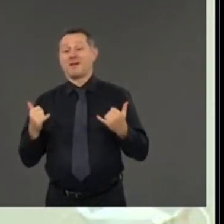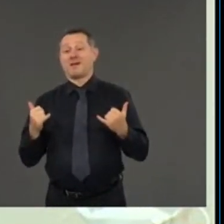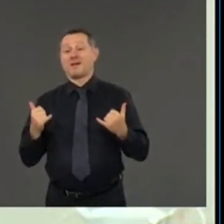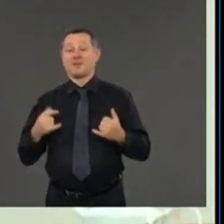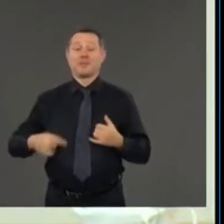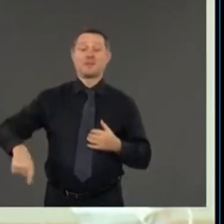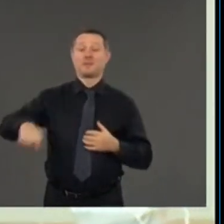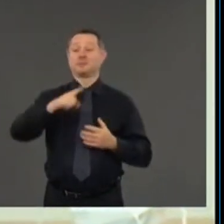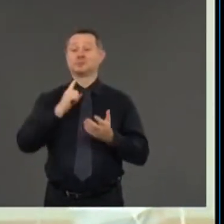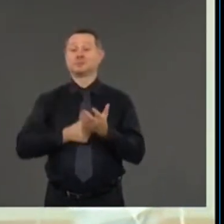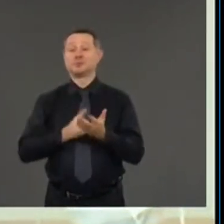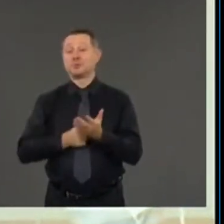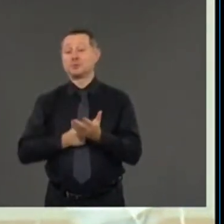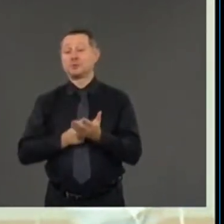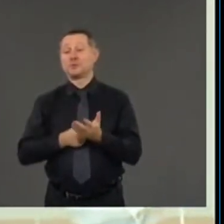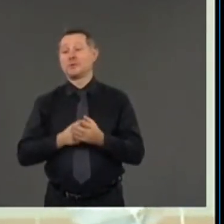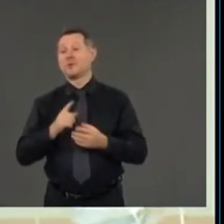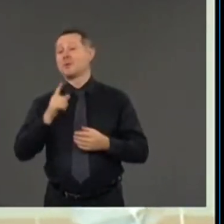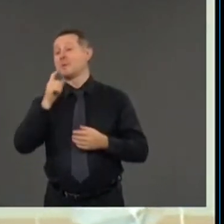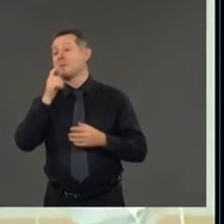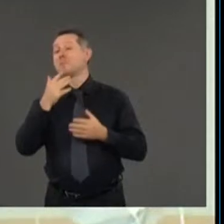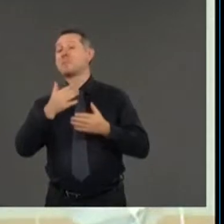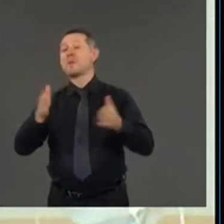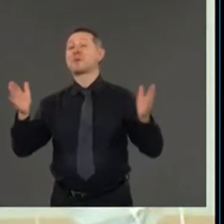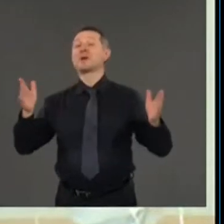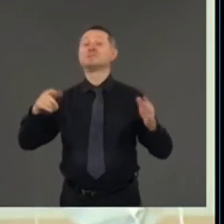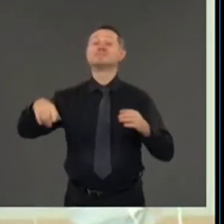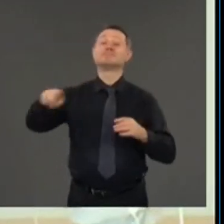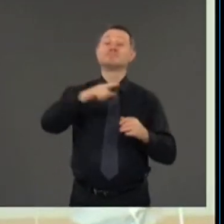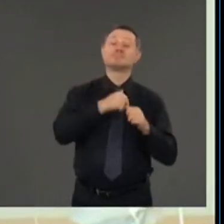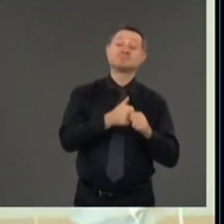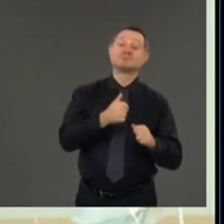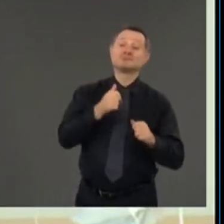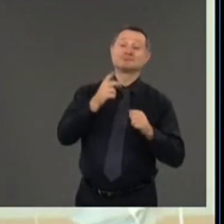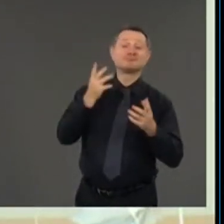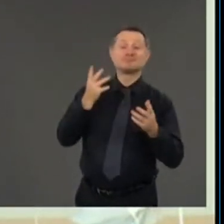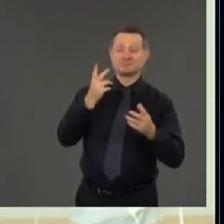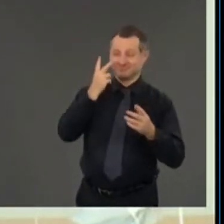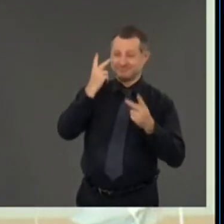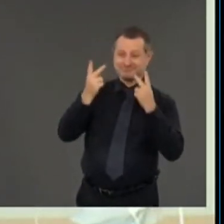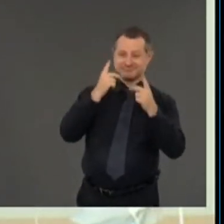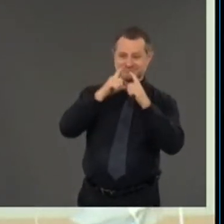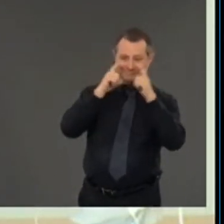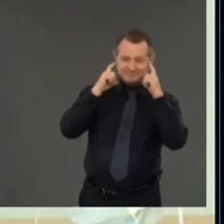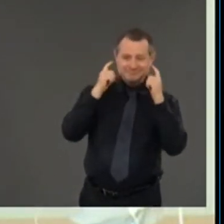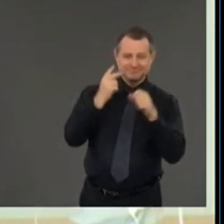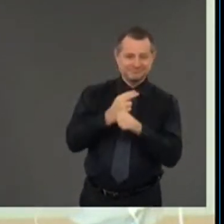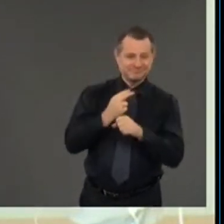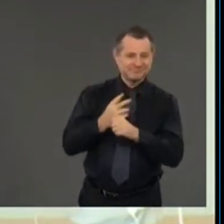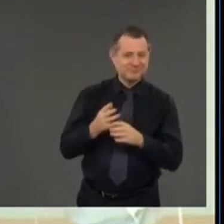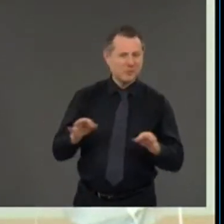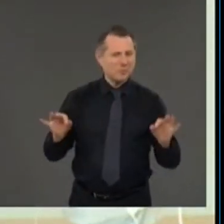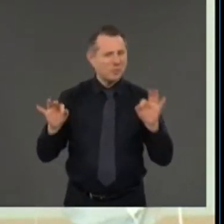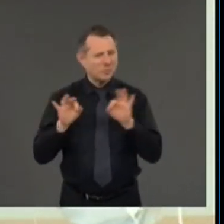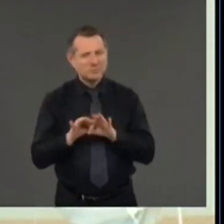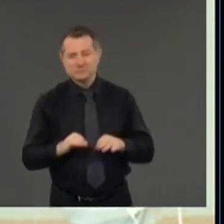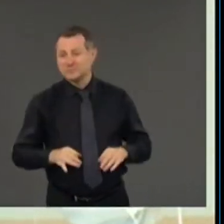time, to make sure the public complies with the use of masks and social distancing. That includes workers who are out in the